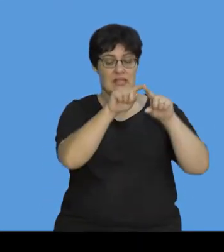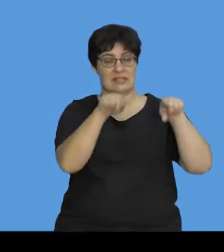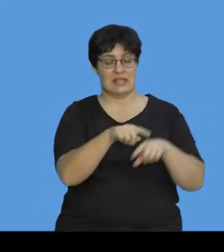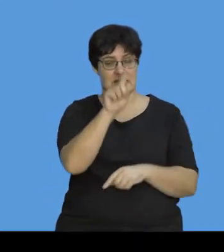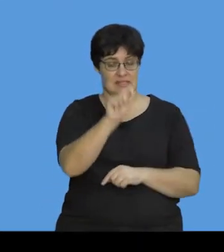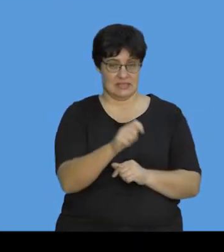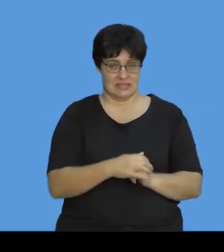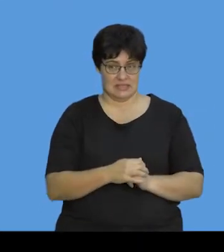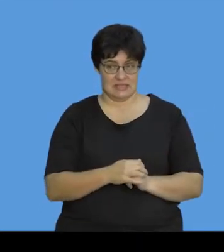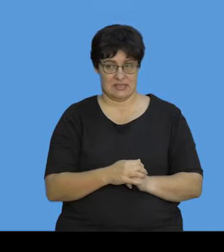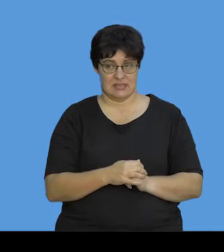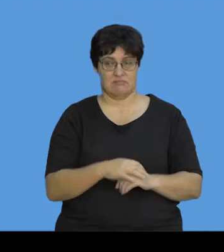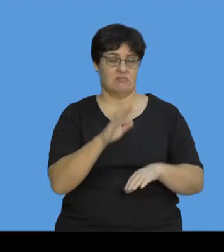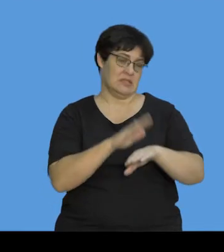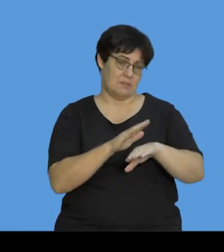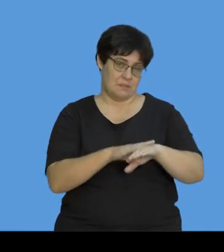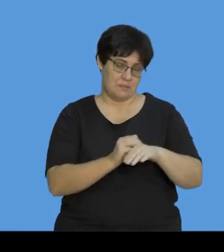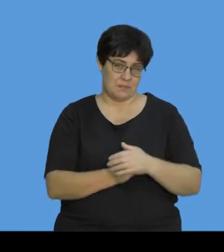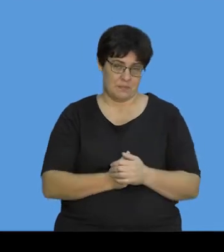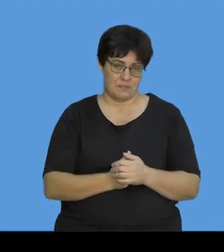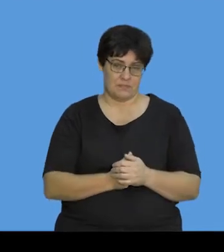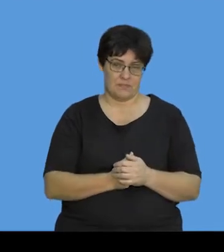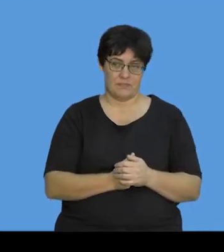Delta T is time,